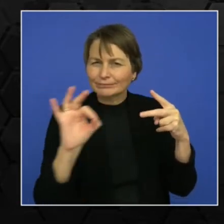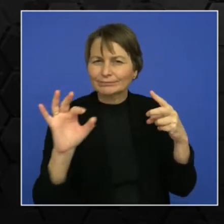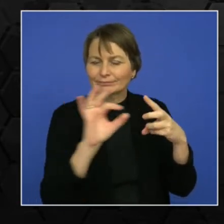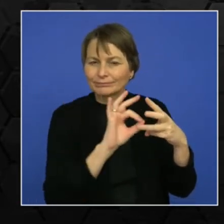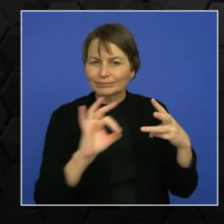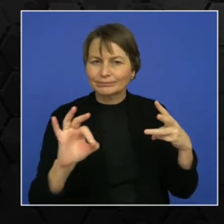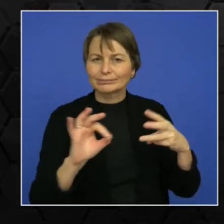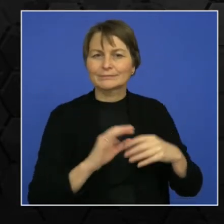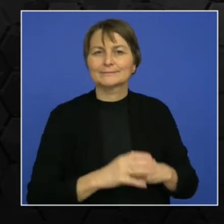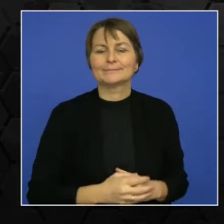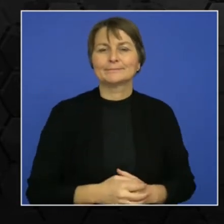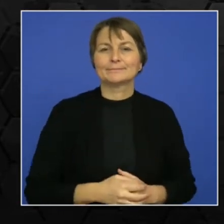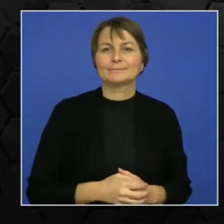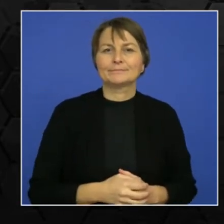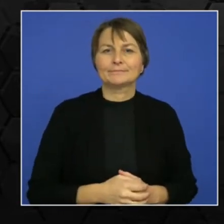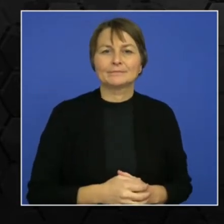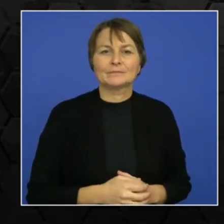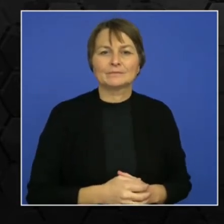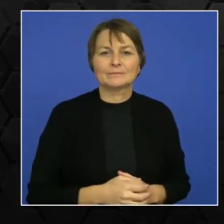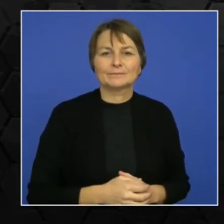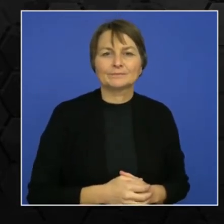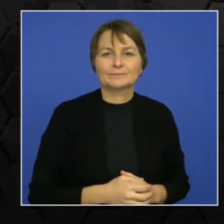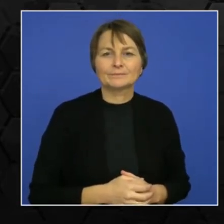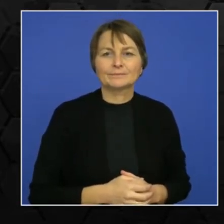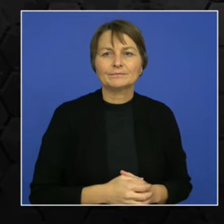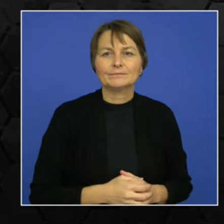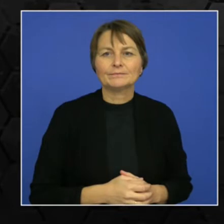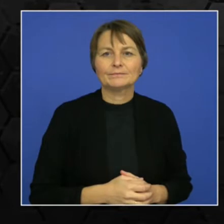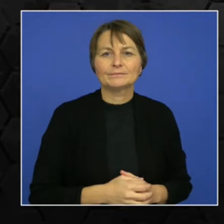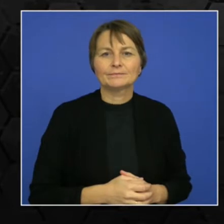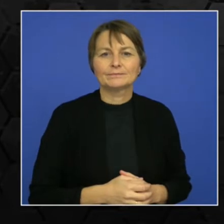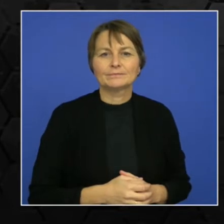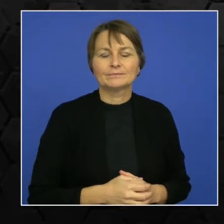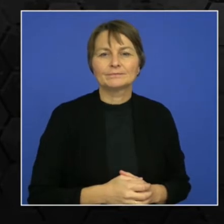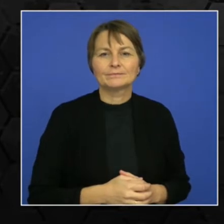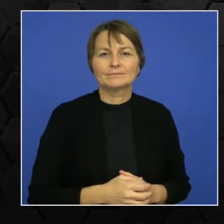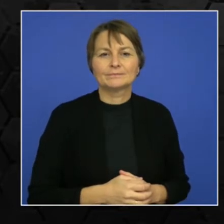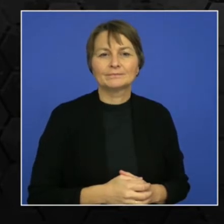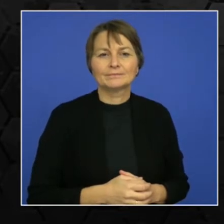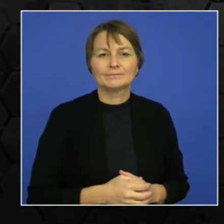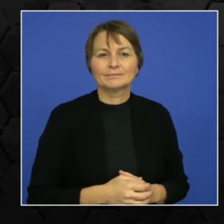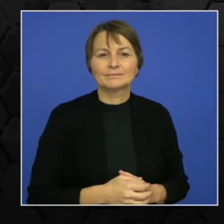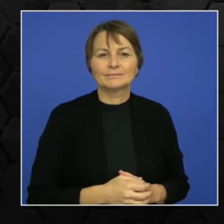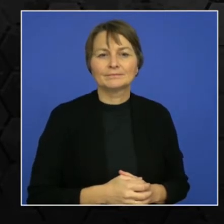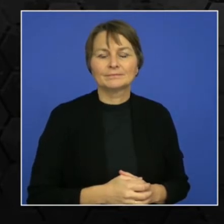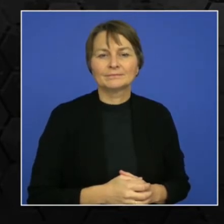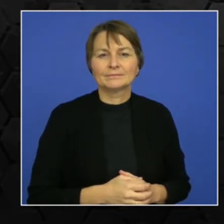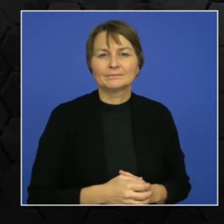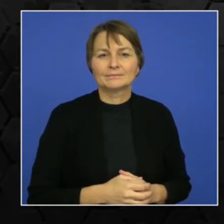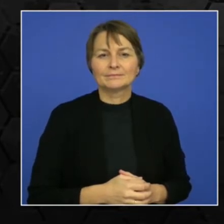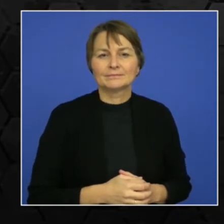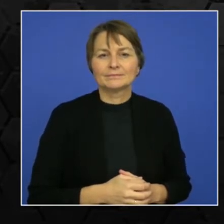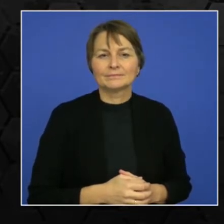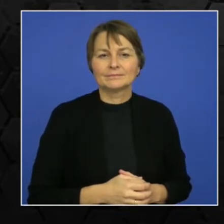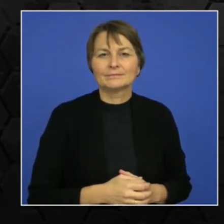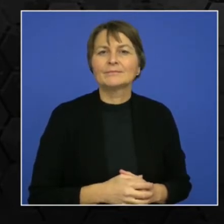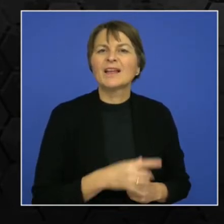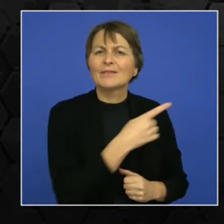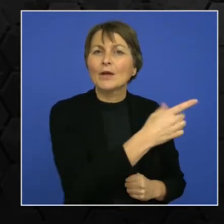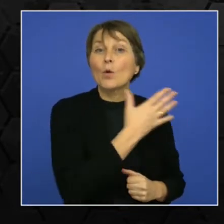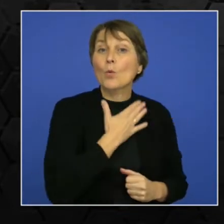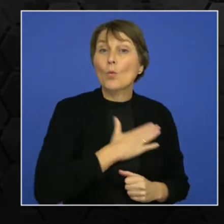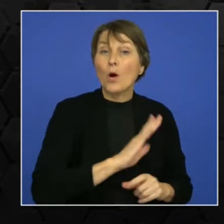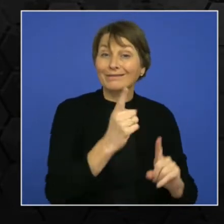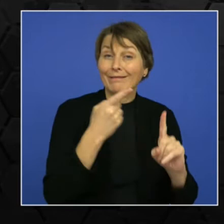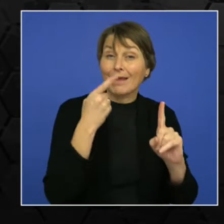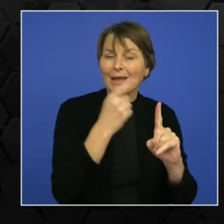on like whether there is a kind of a date like which is present with the column or not. So